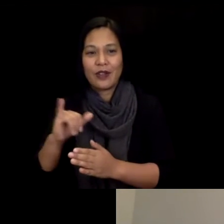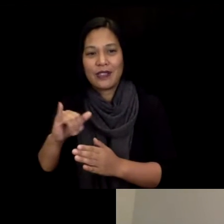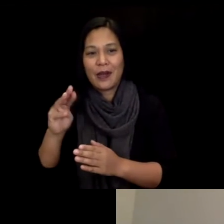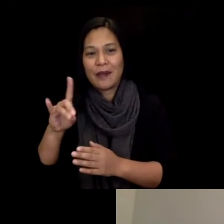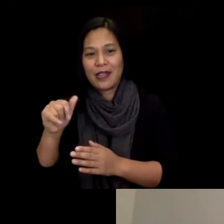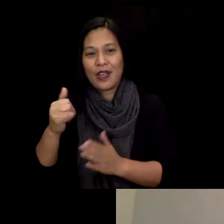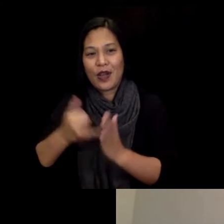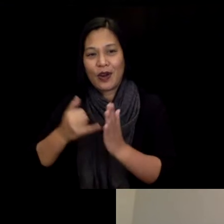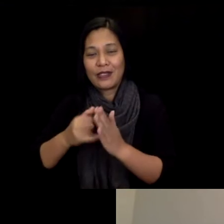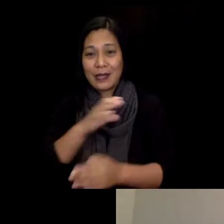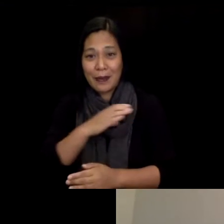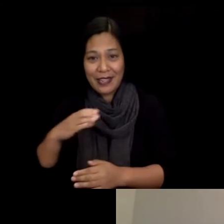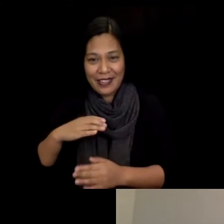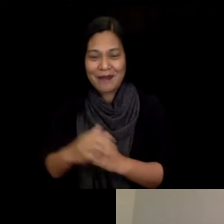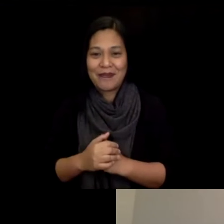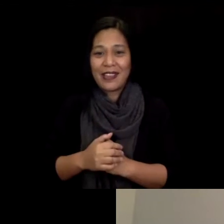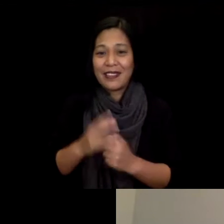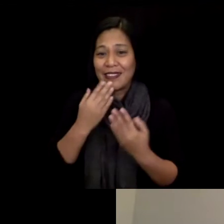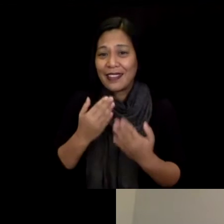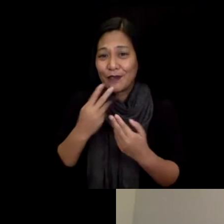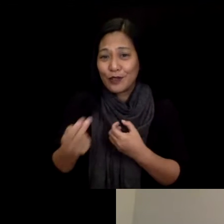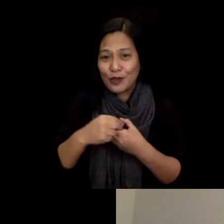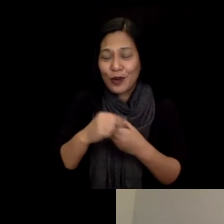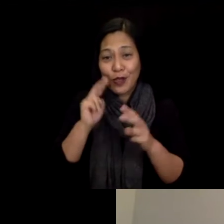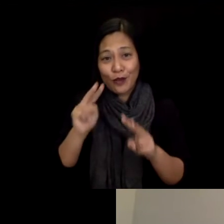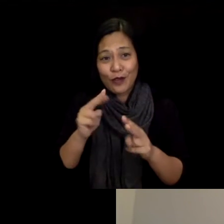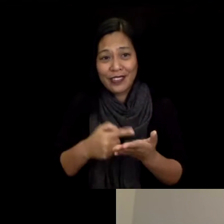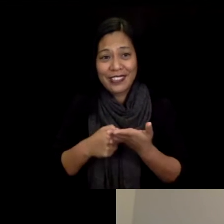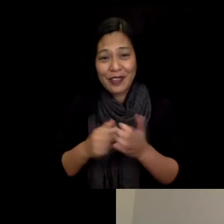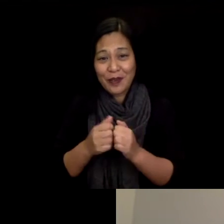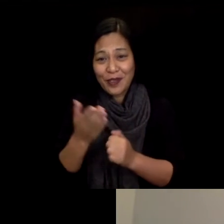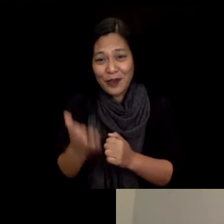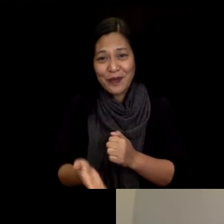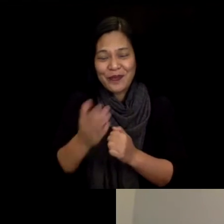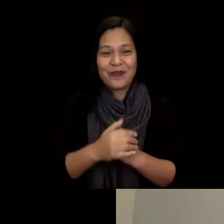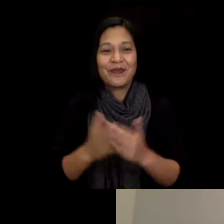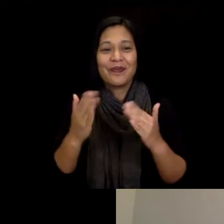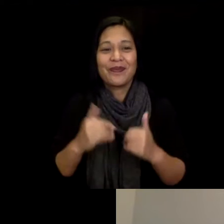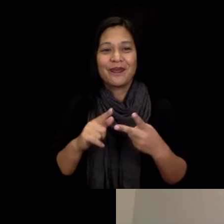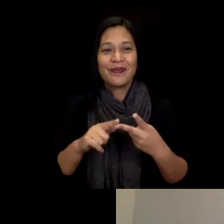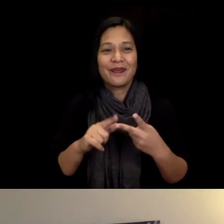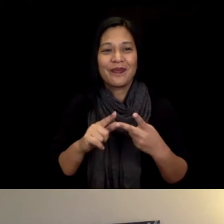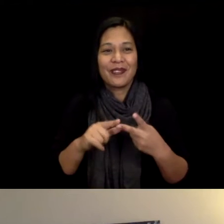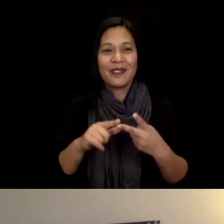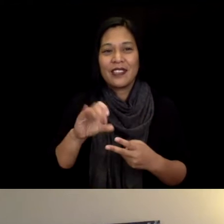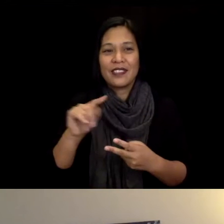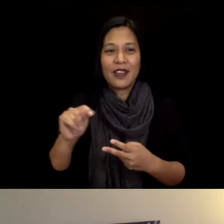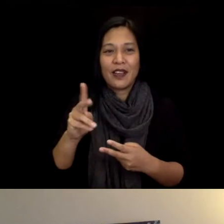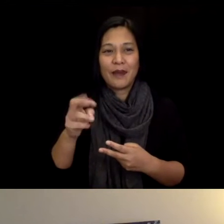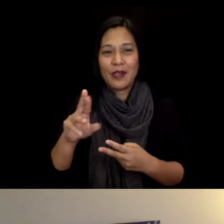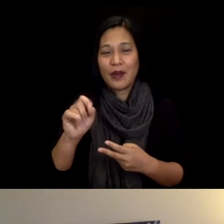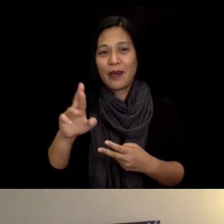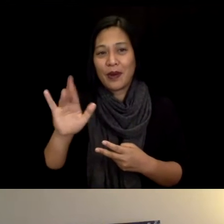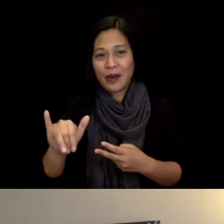joining us. I look forward to speaking with you. We have Scott Miller-Berry, programmer and